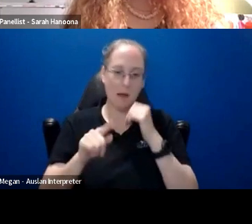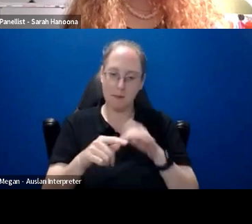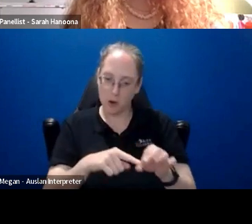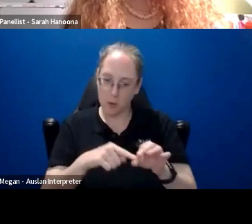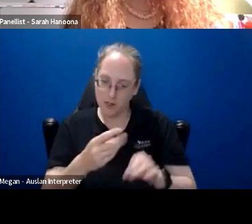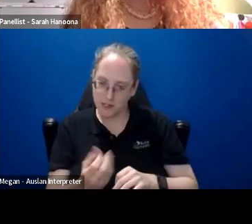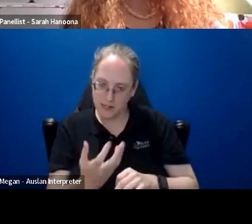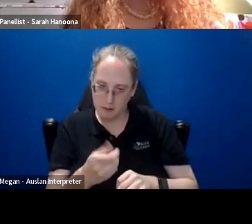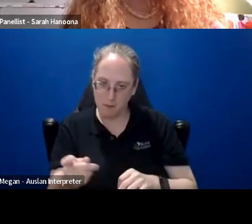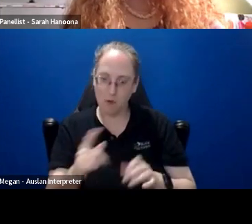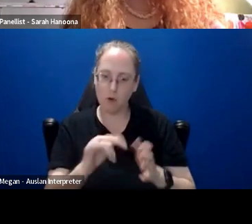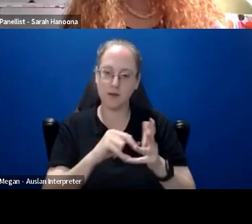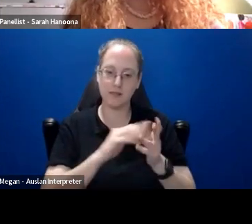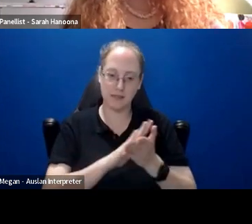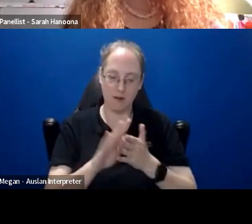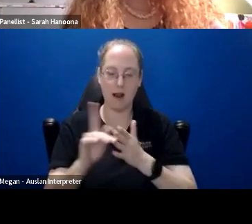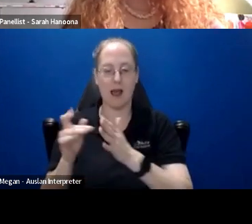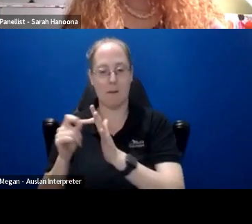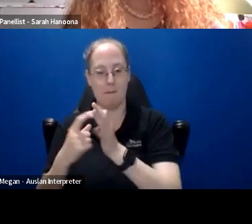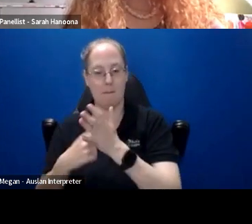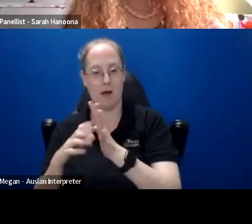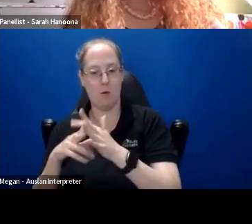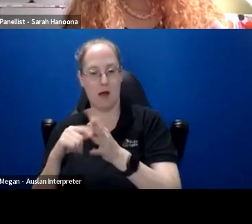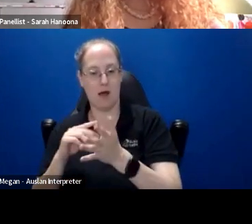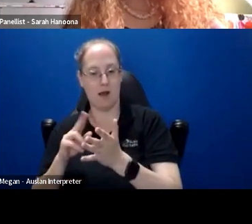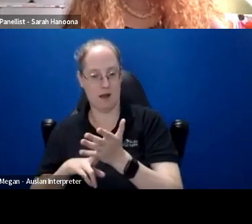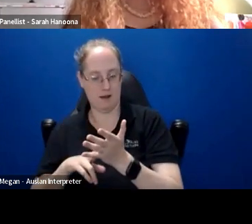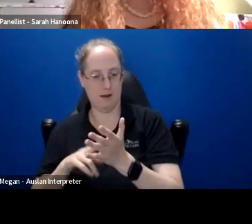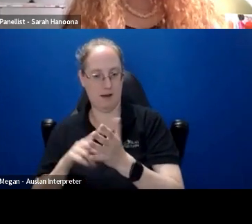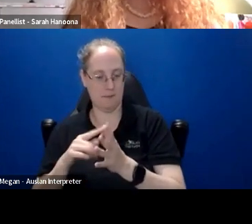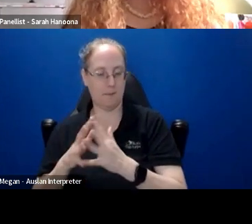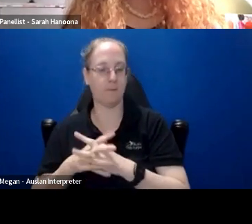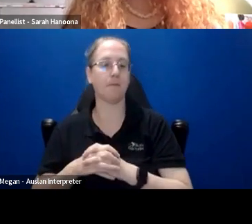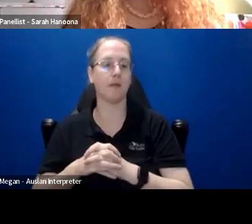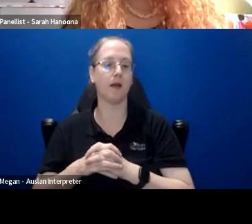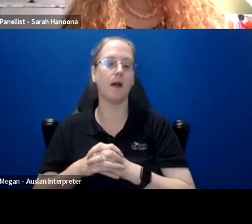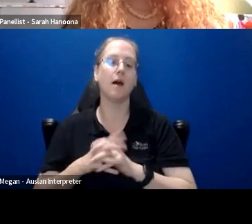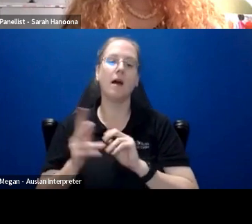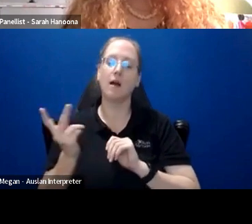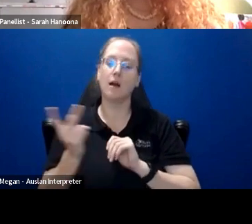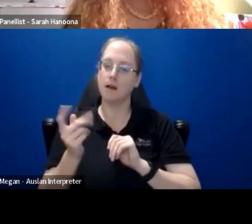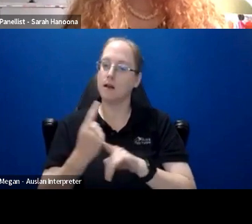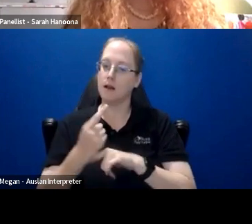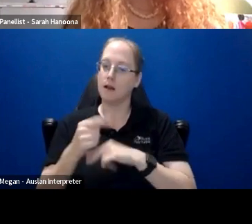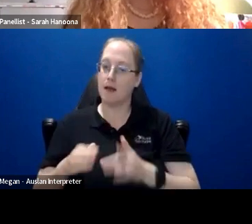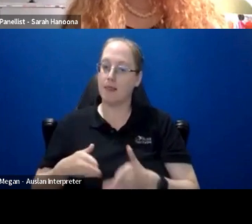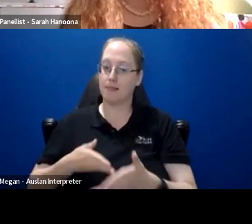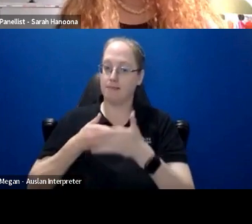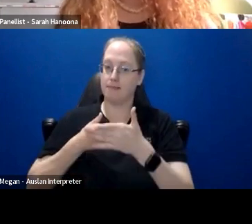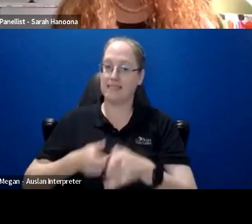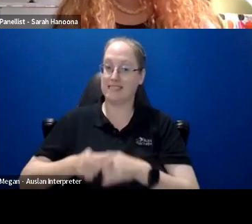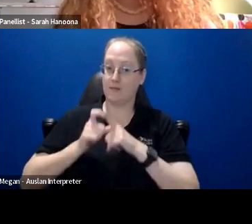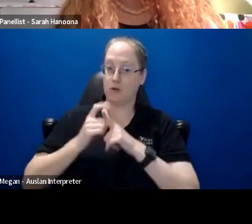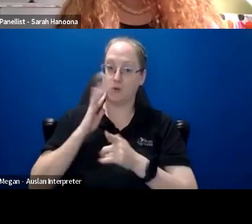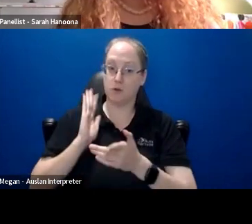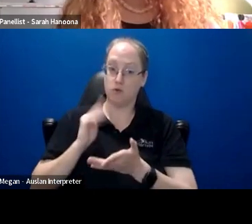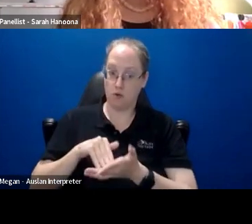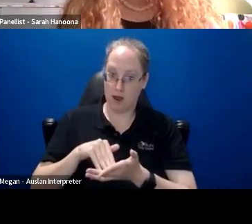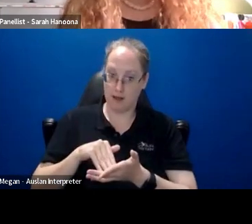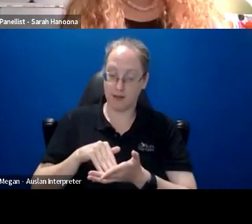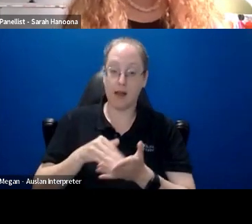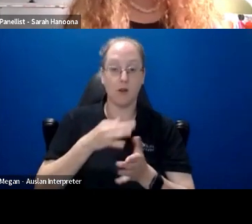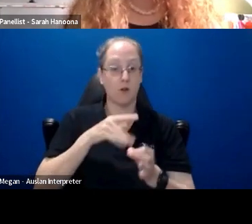and Pawana. You talked about, you know, the difficulties when you first arrived, and the question here is for you both. Were